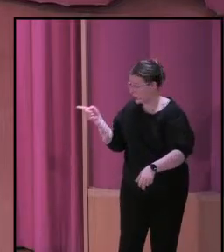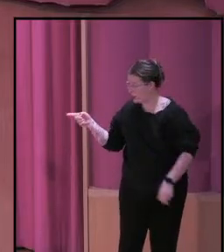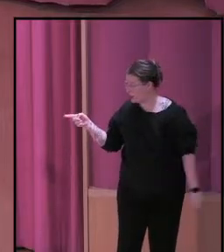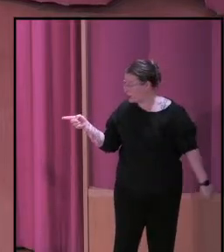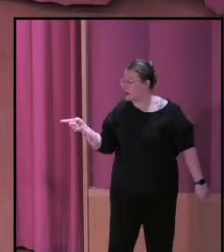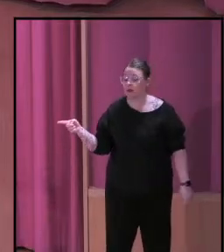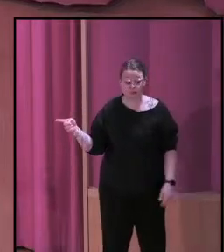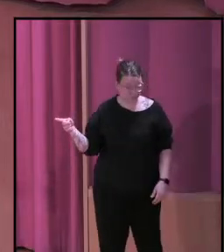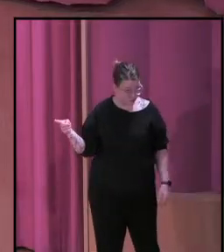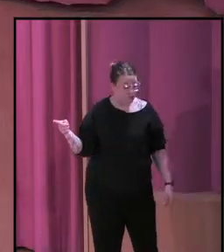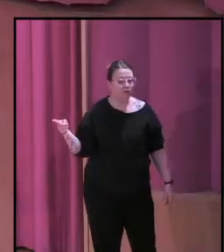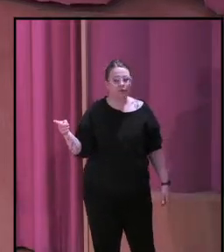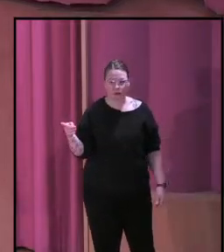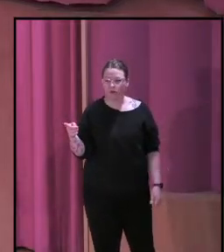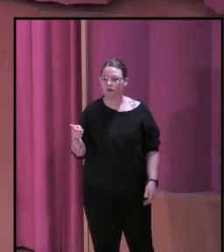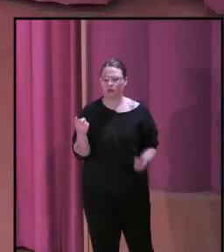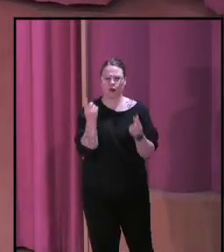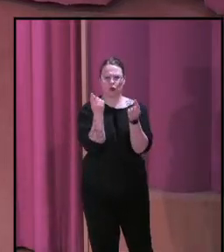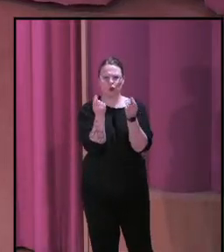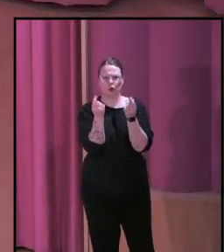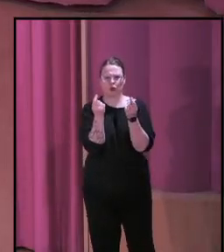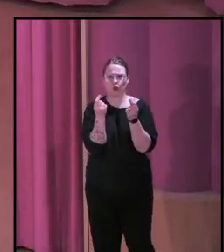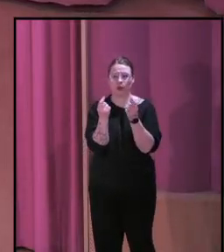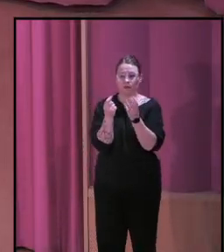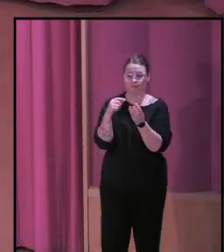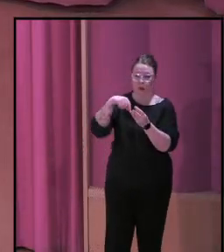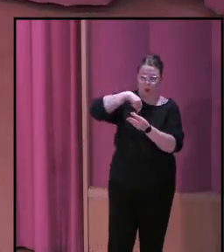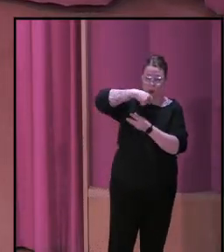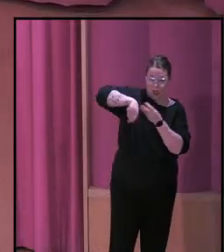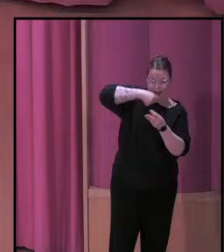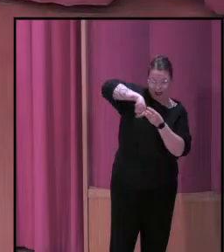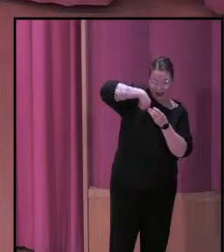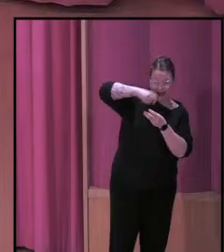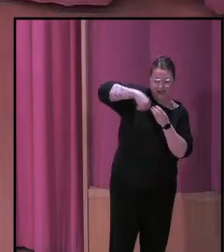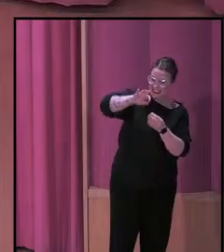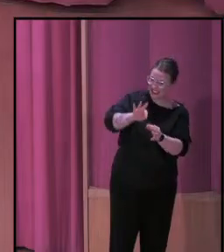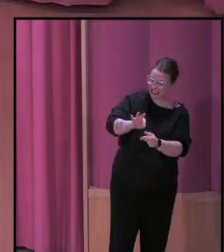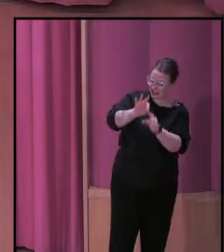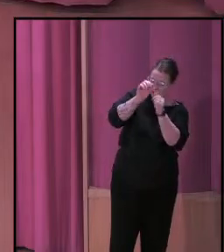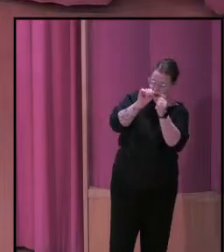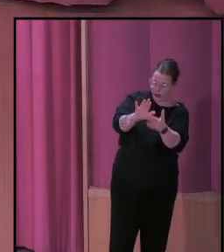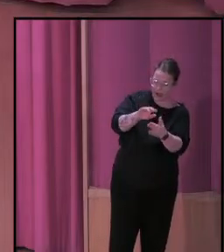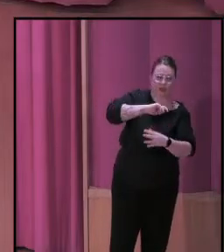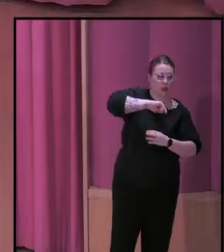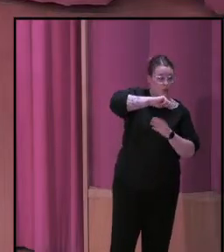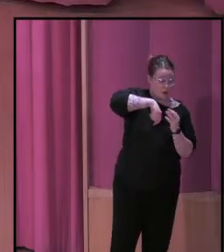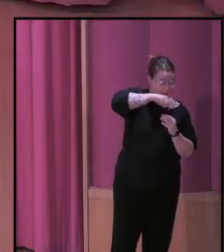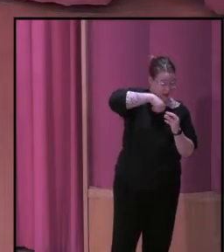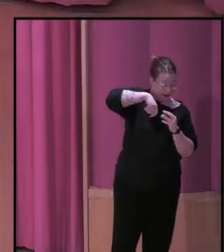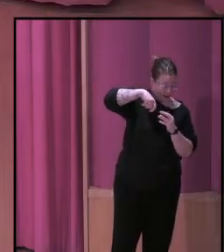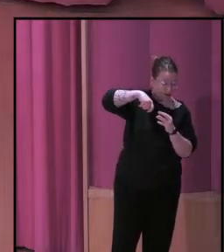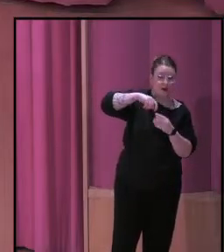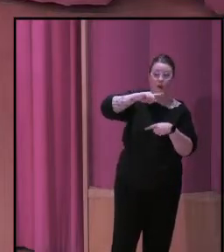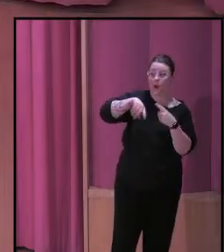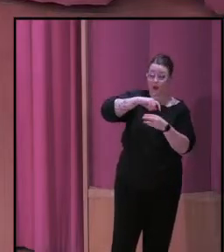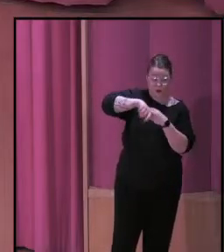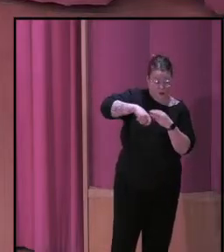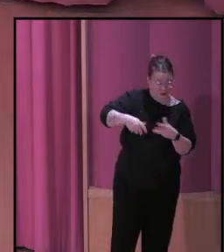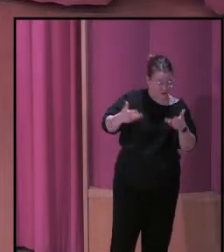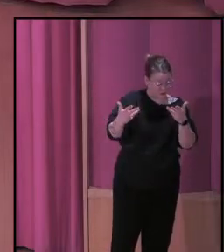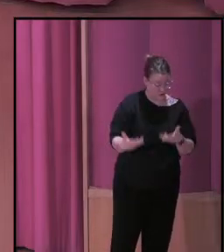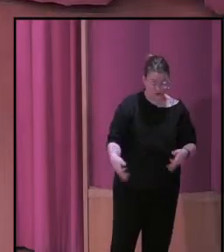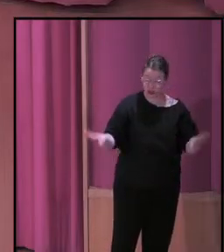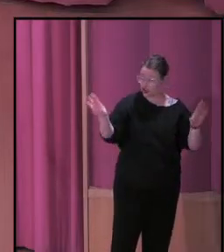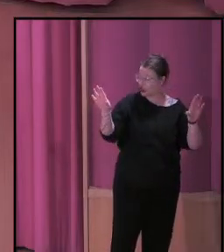So the way that this works is you wind the string around it just right. Then, once you've got it all wound up, you throw